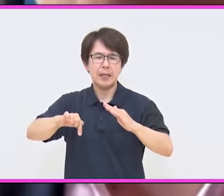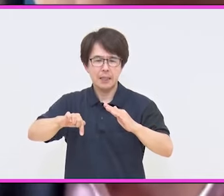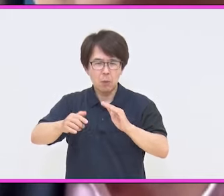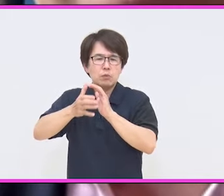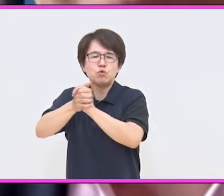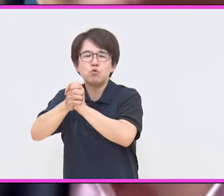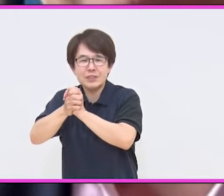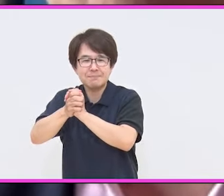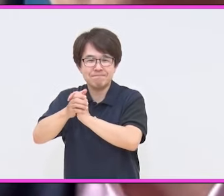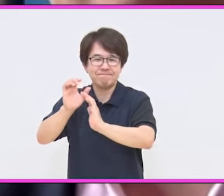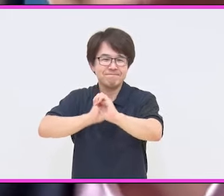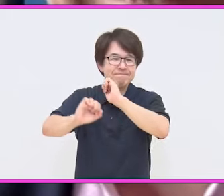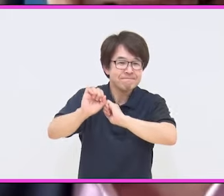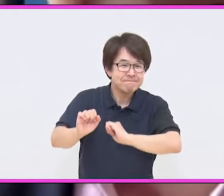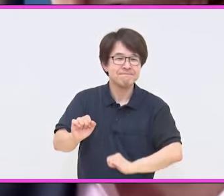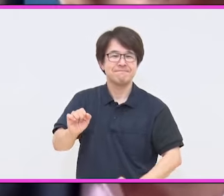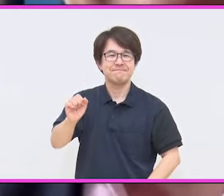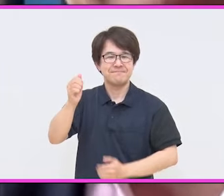So,